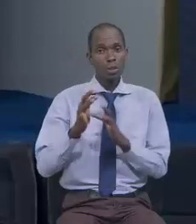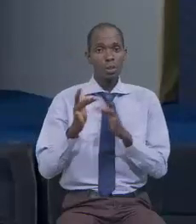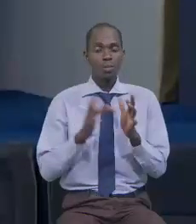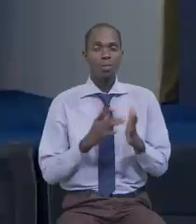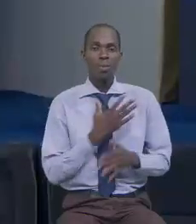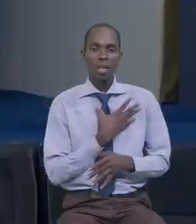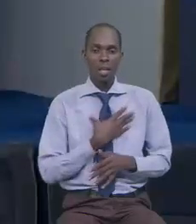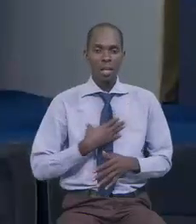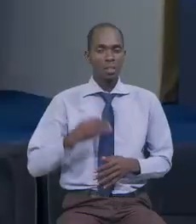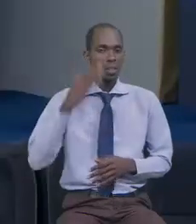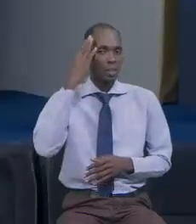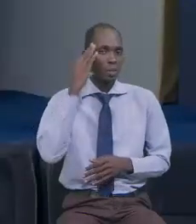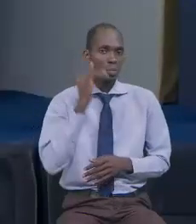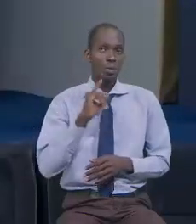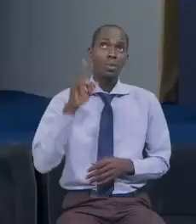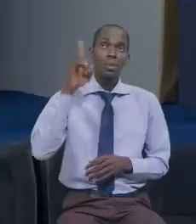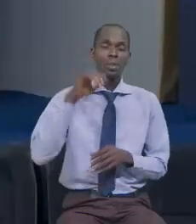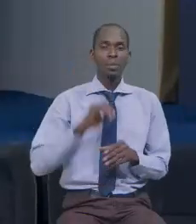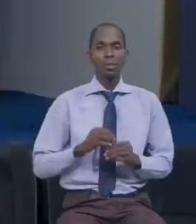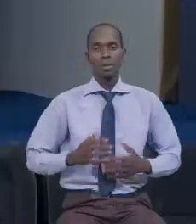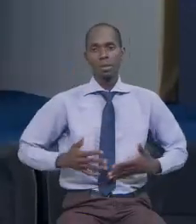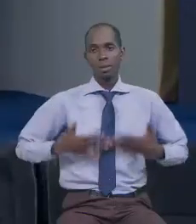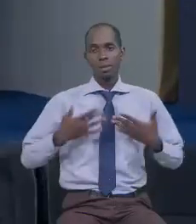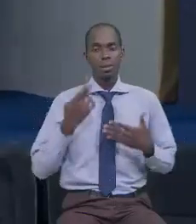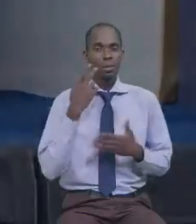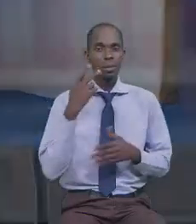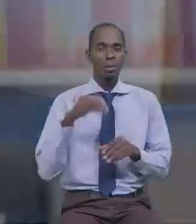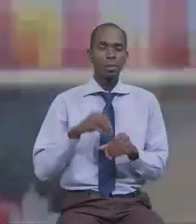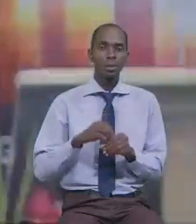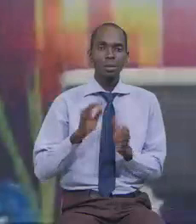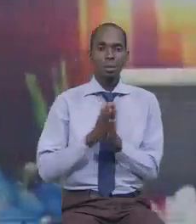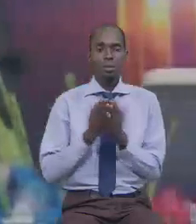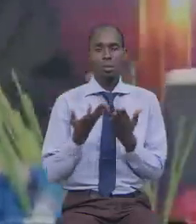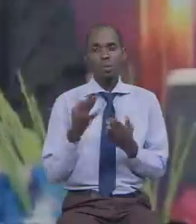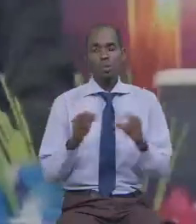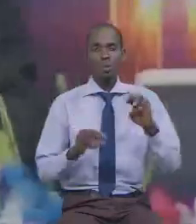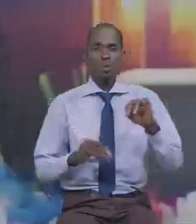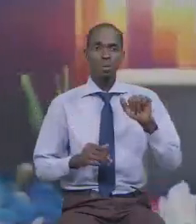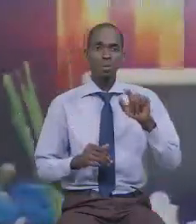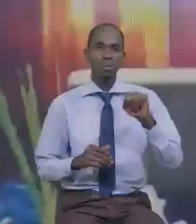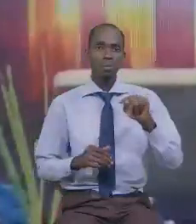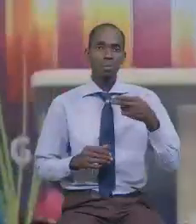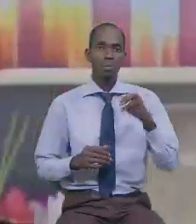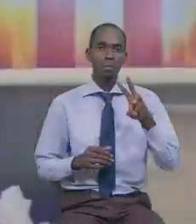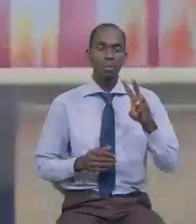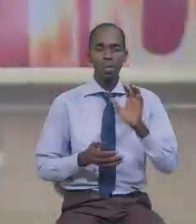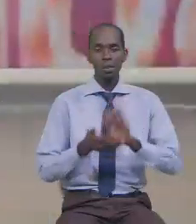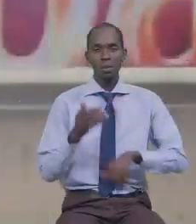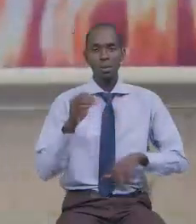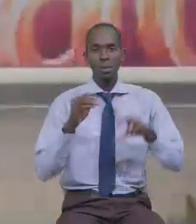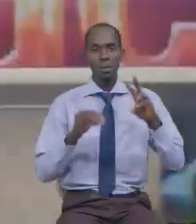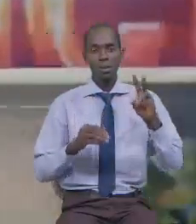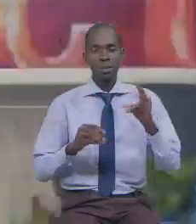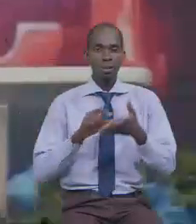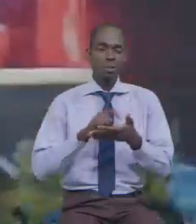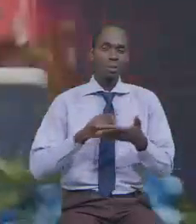experiencing him in life. I'm looking at Matthew chapter 16, and I'm reading